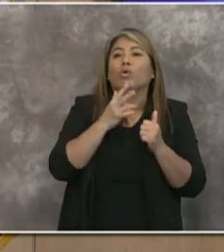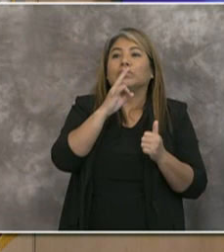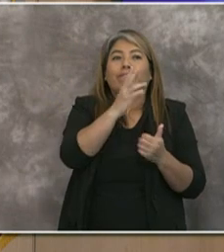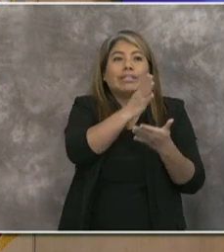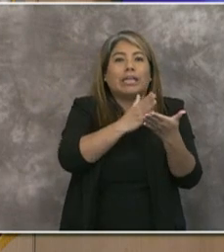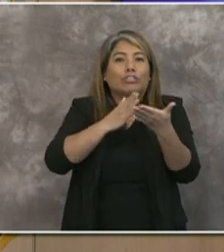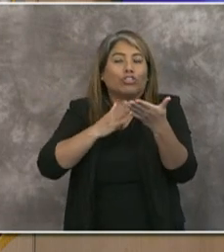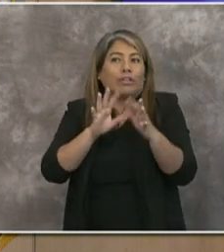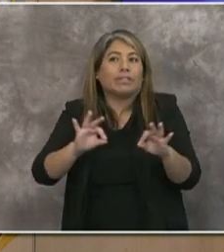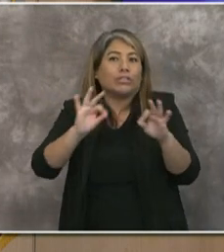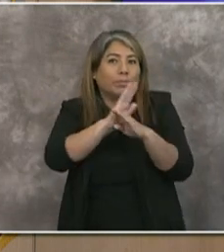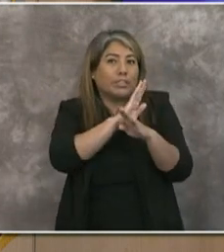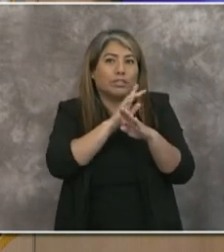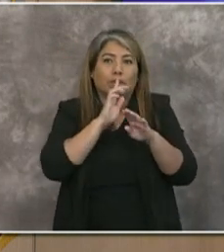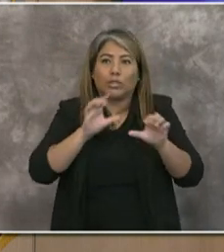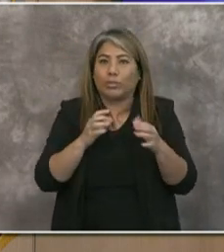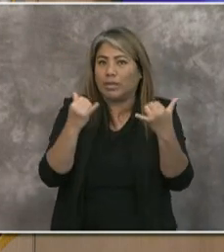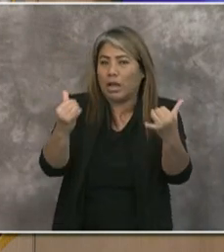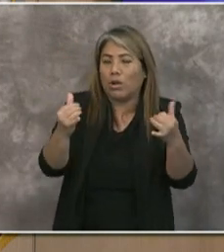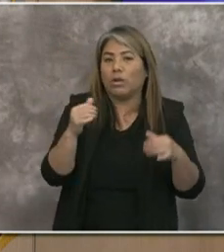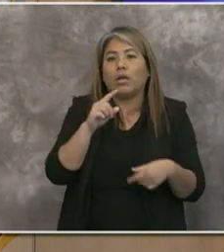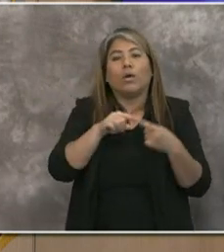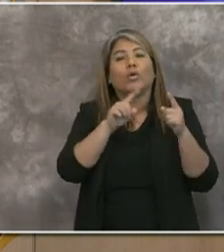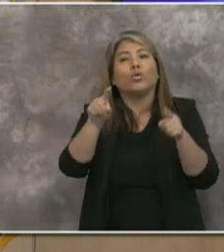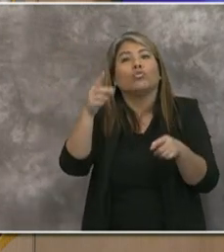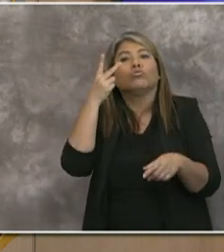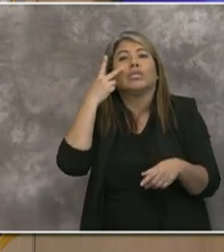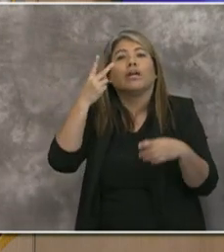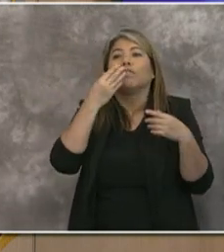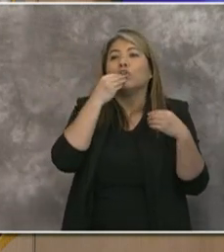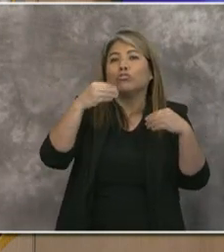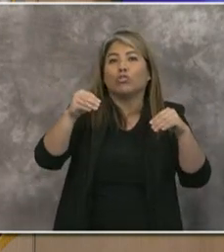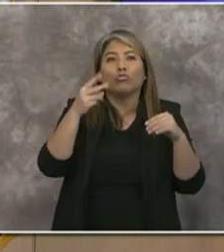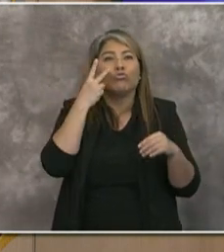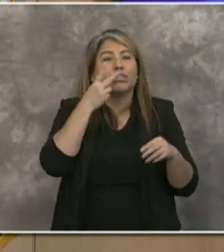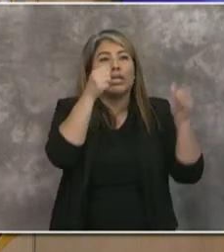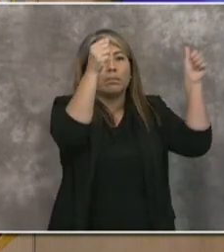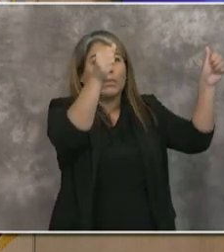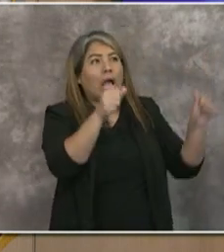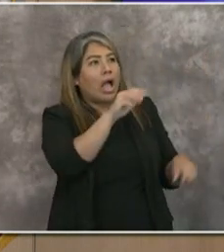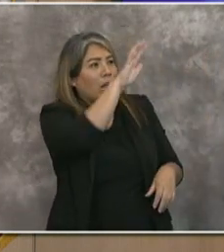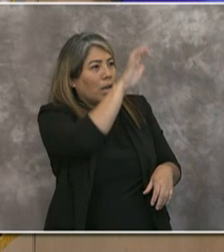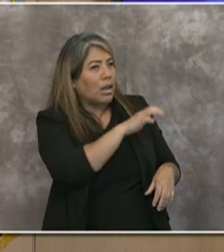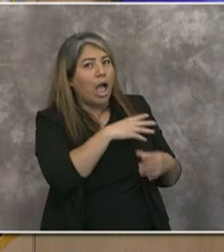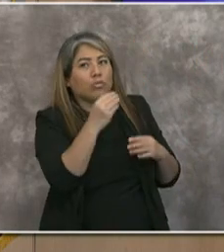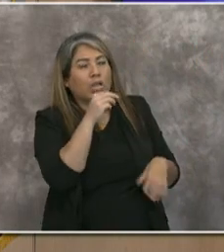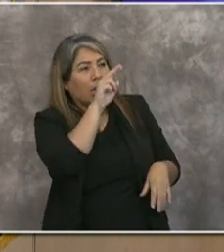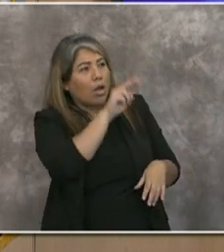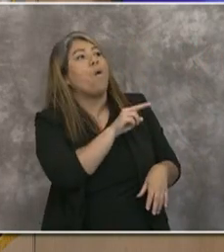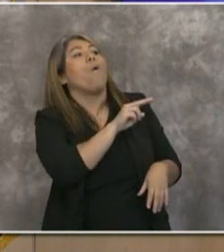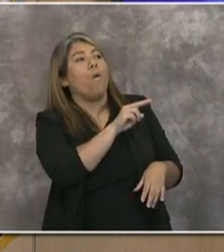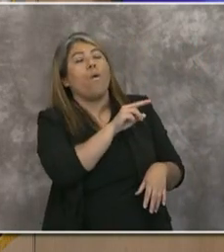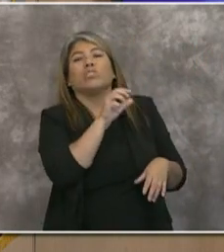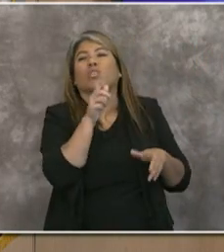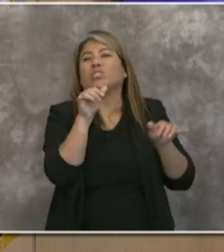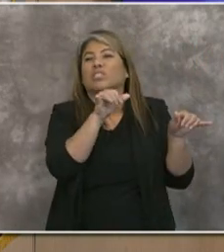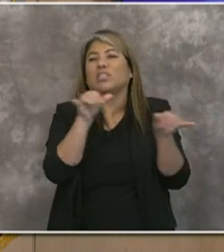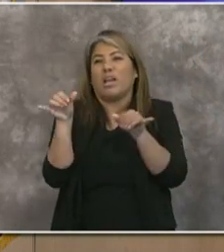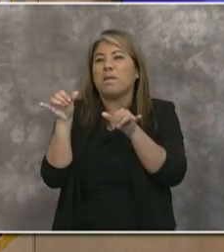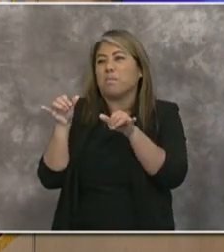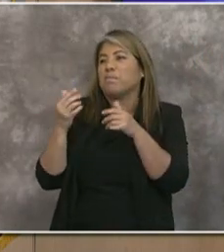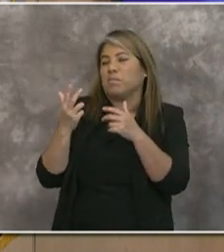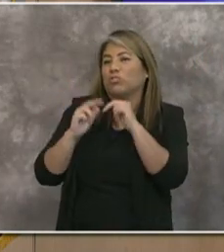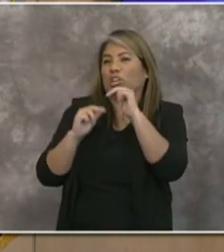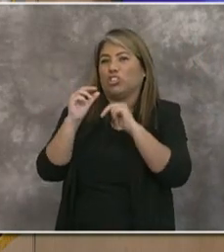of essential businesses are doing it now. When you go to a grocery store, you see the plan posted outside, and they make that, and so it'll be a similar structure and